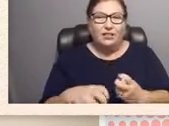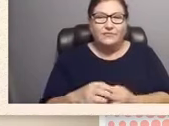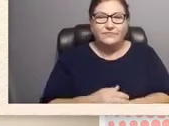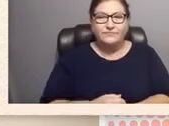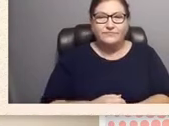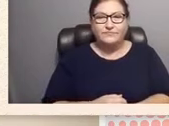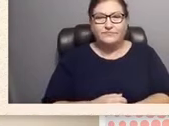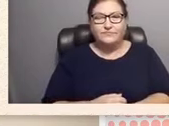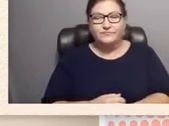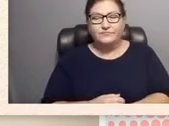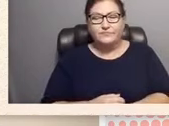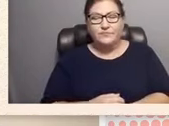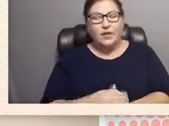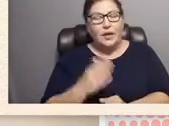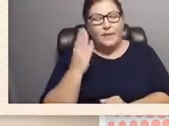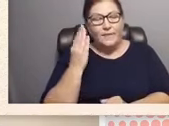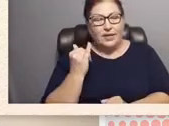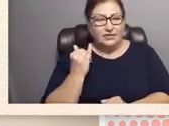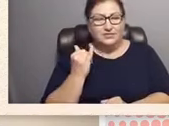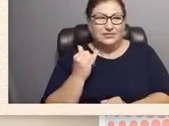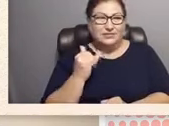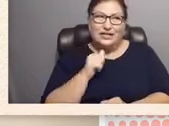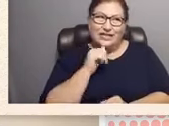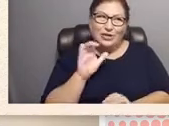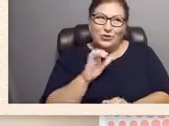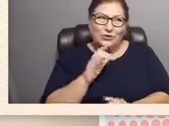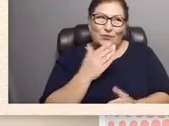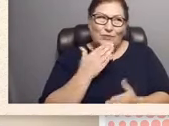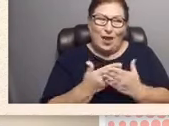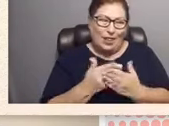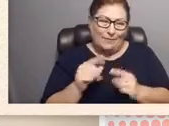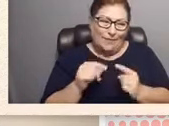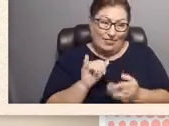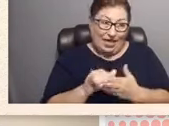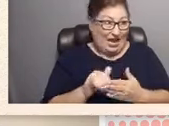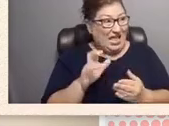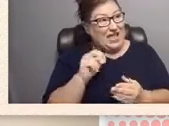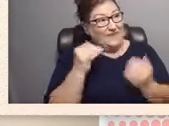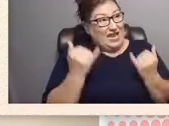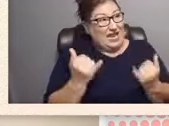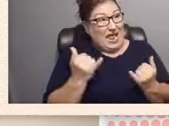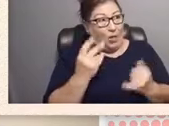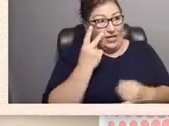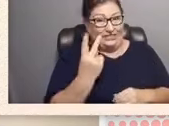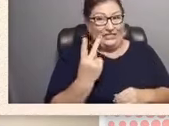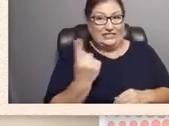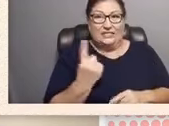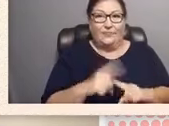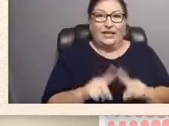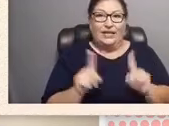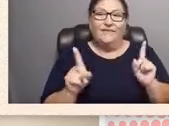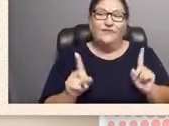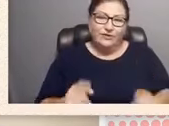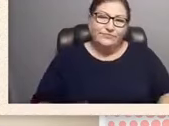really want to learn about it, so um, even now they see it as something different.